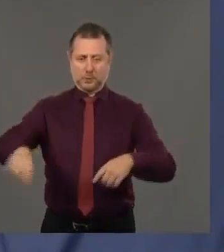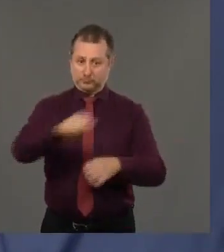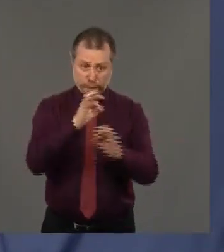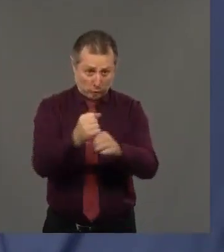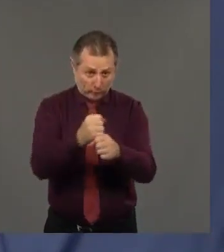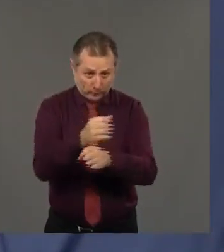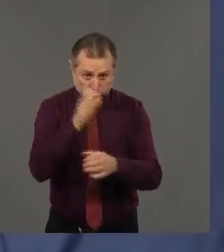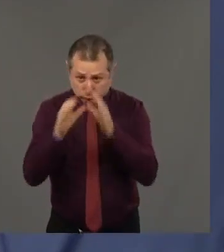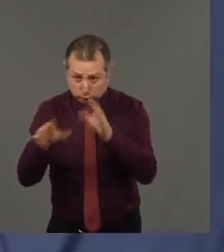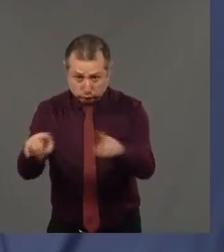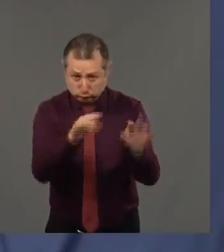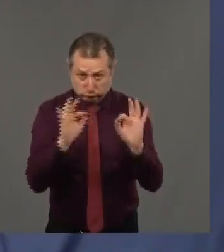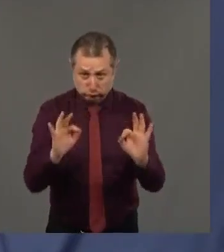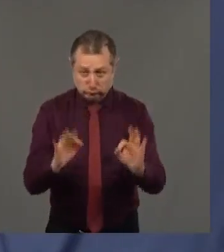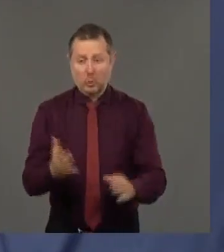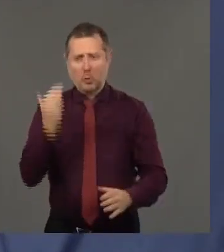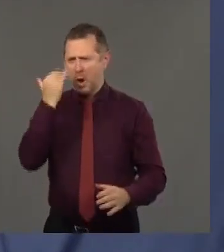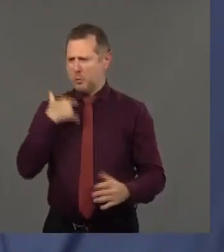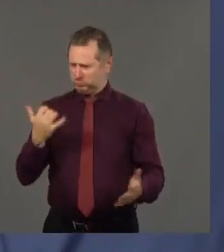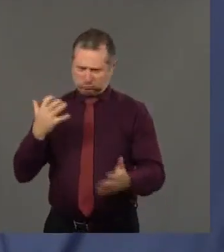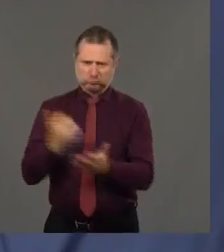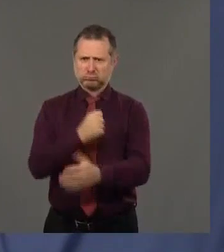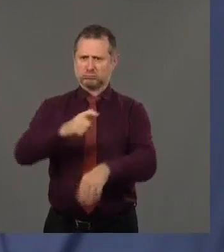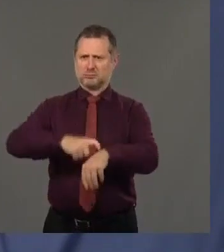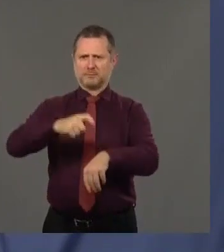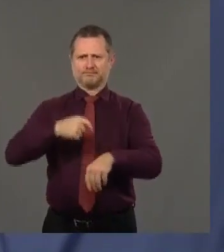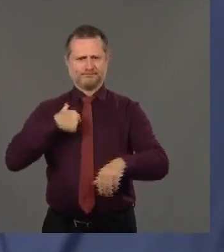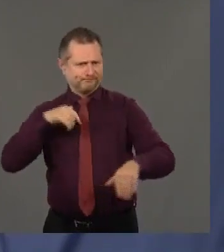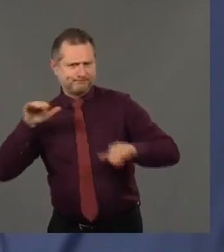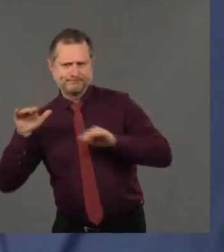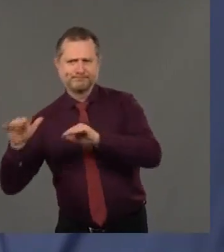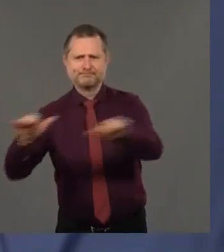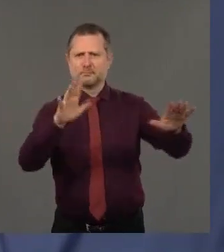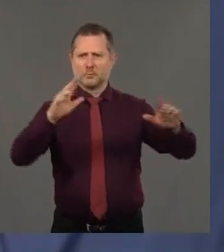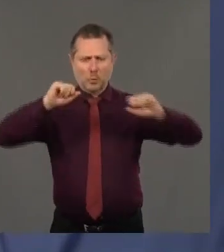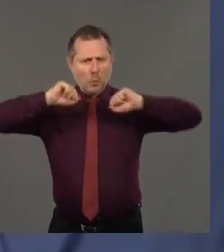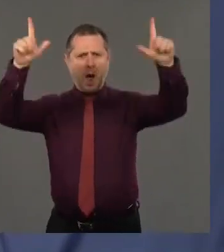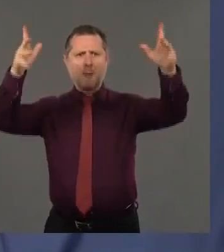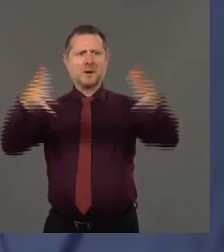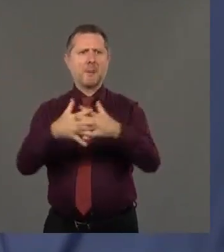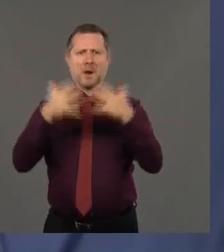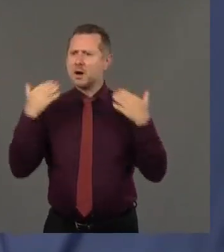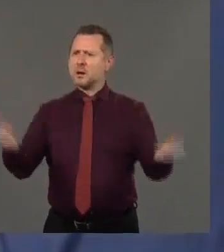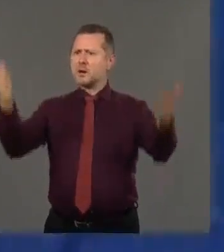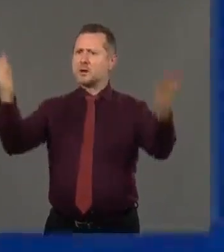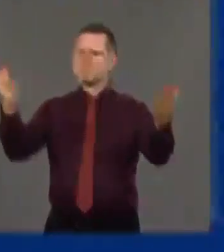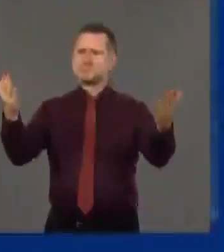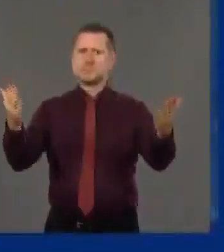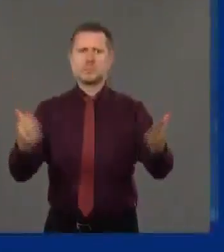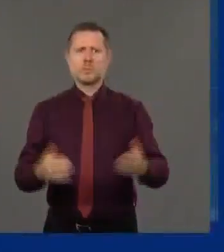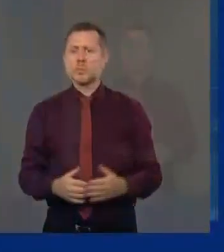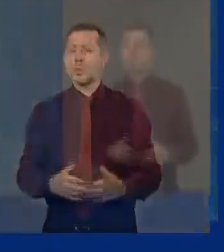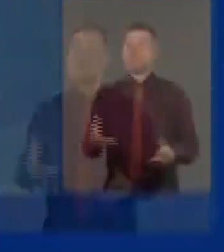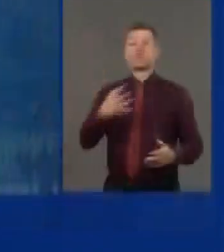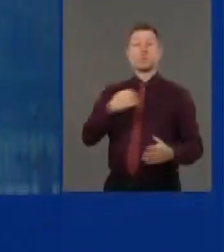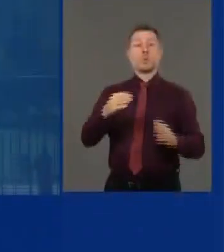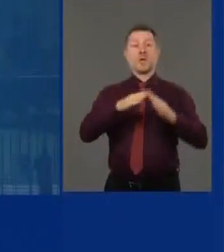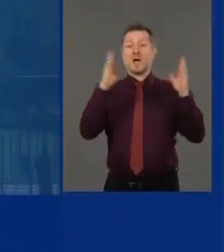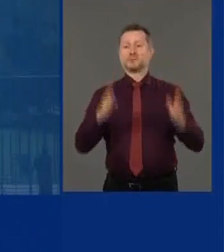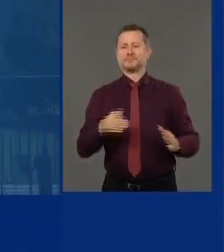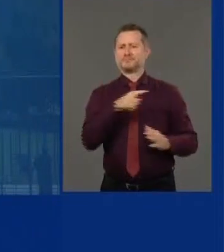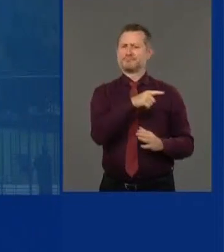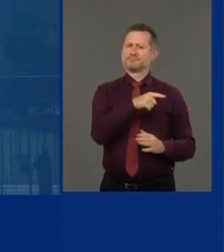time to wake up America. The White House has been in